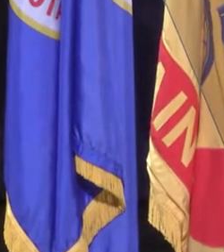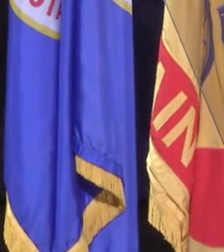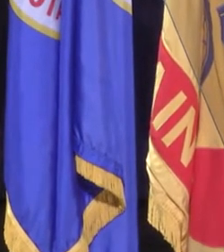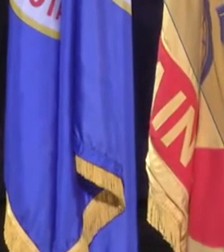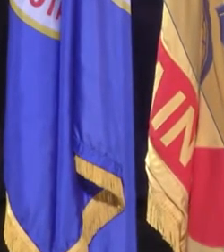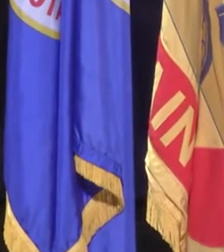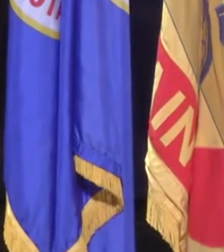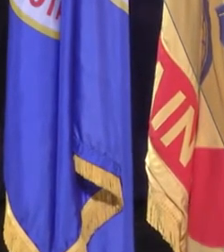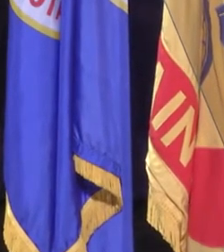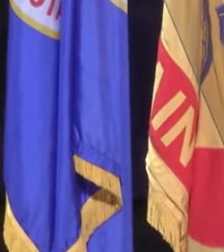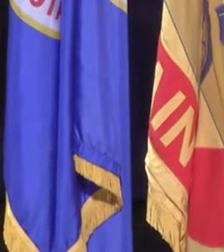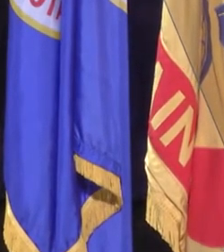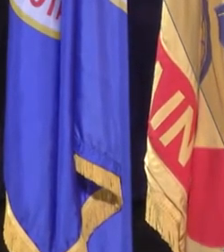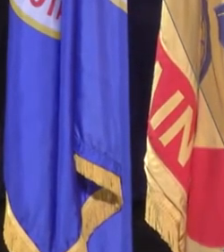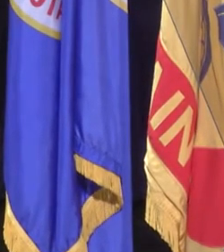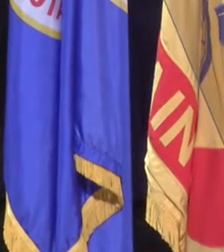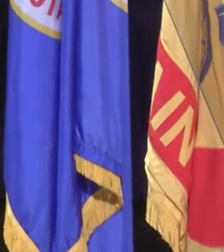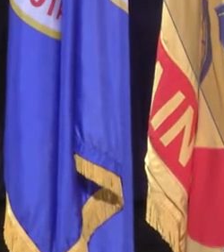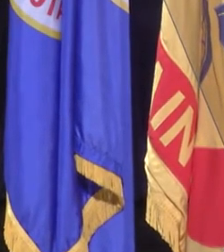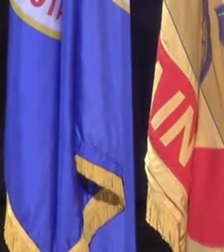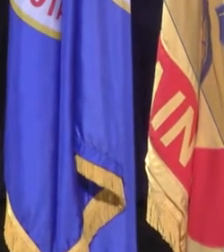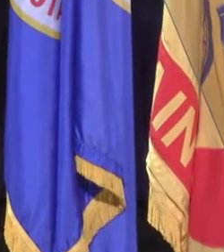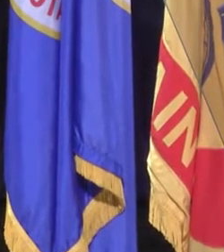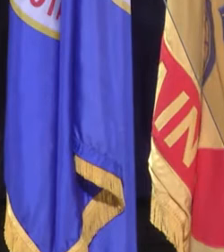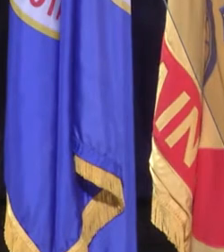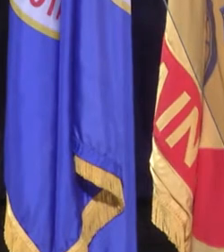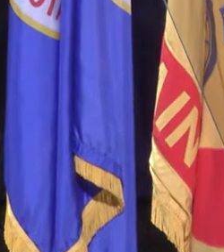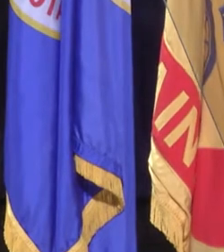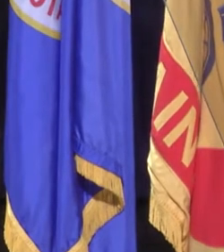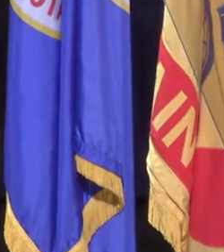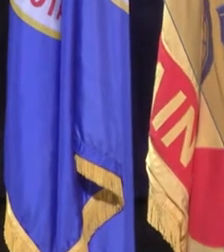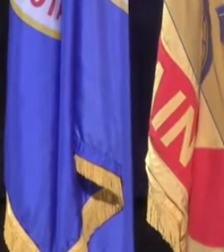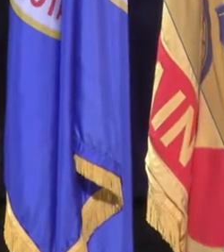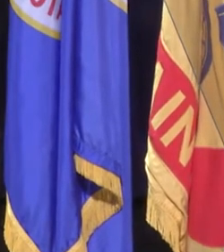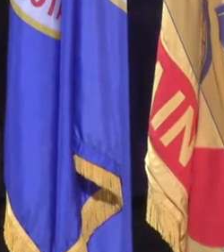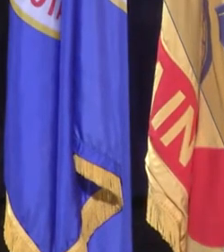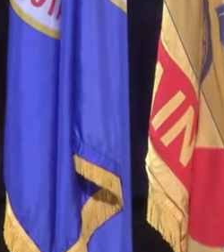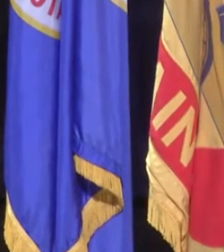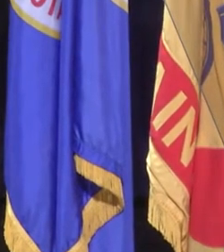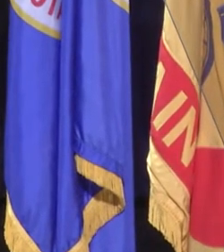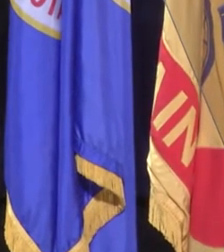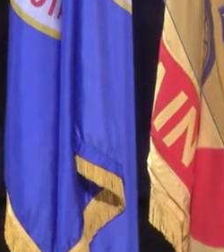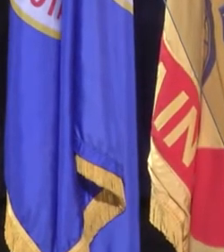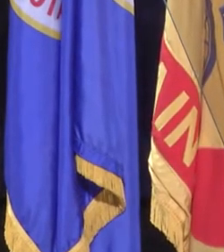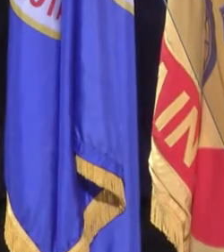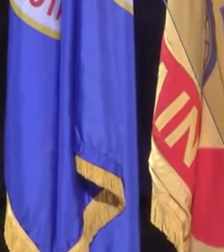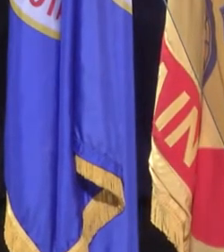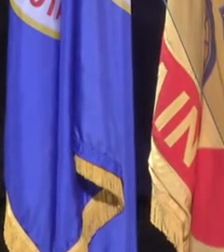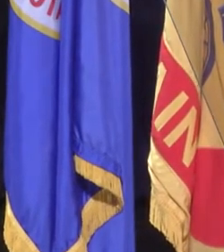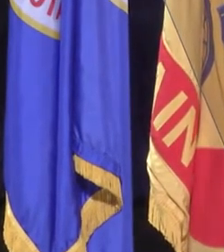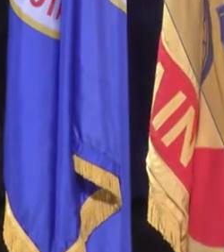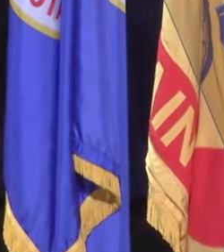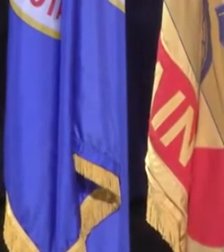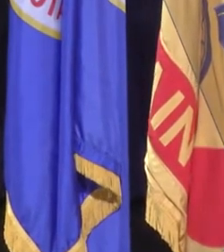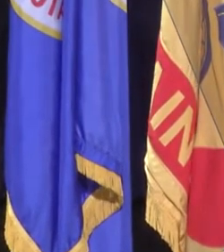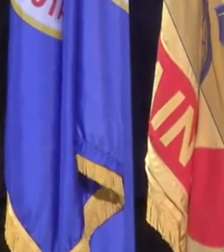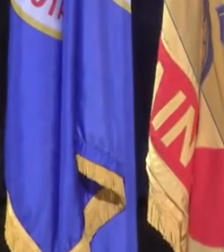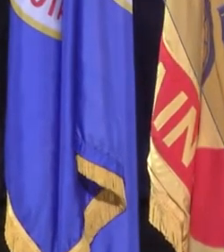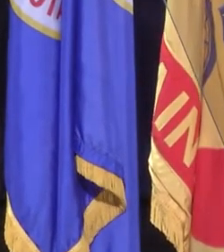the norm and have more doors open to those that may not have had the chance to participate before